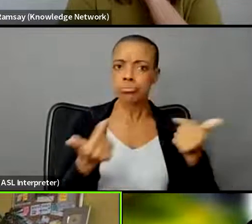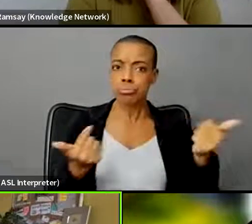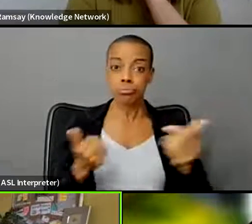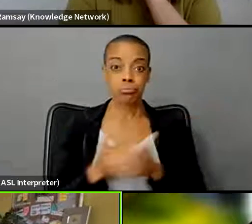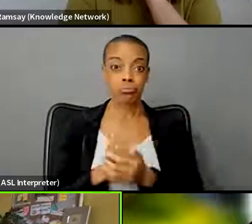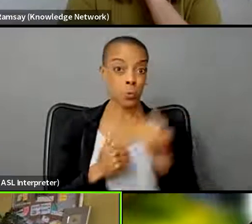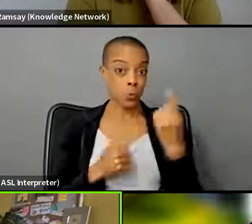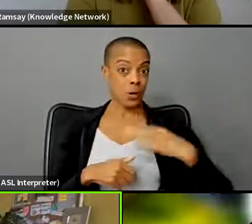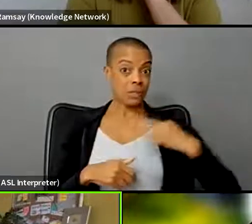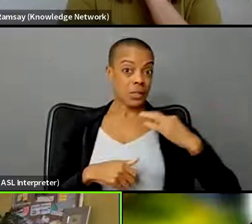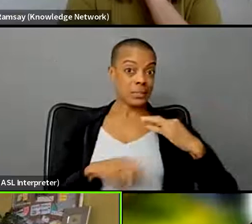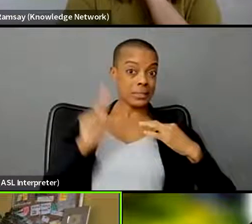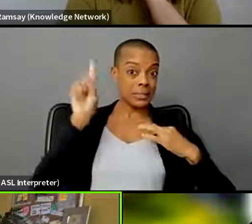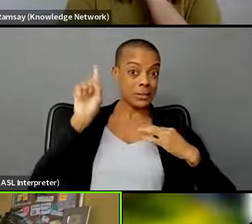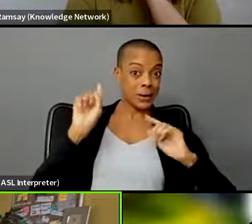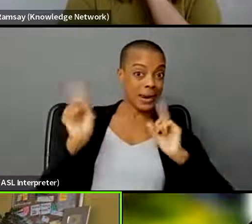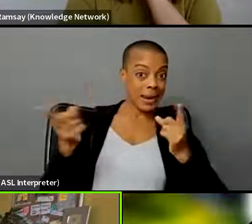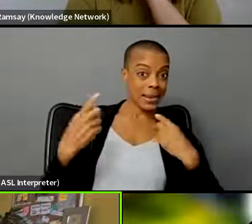question?